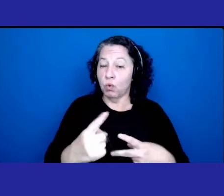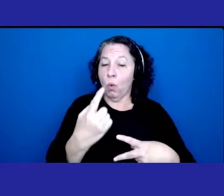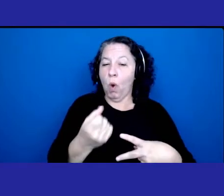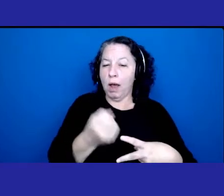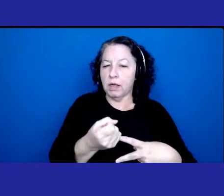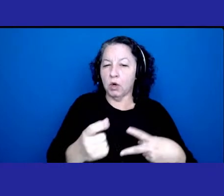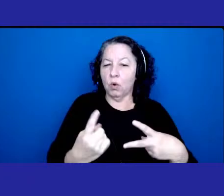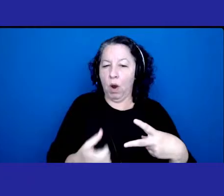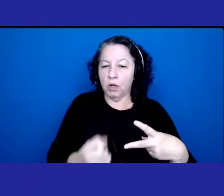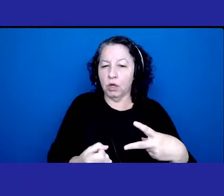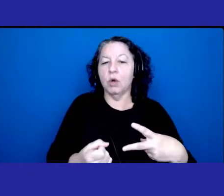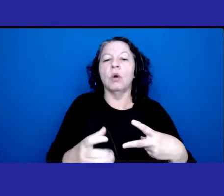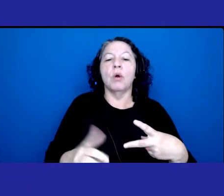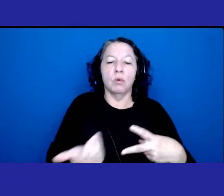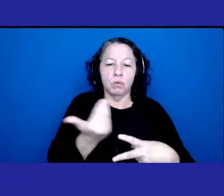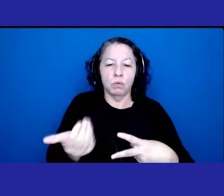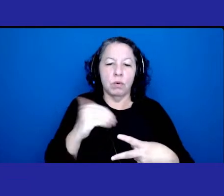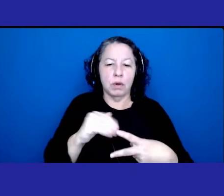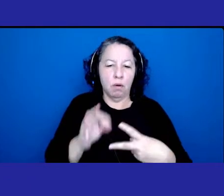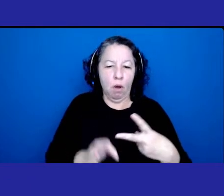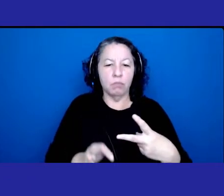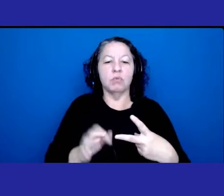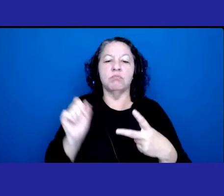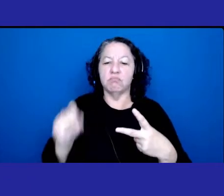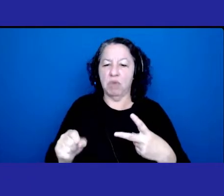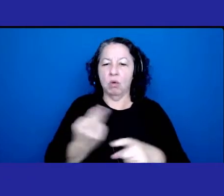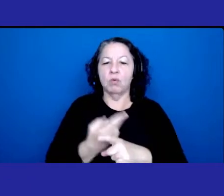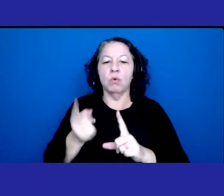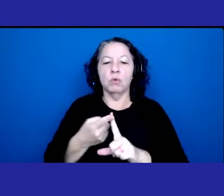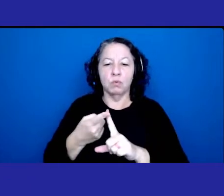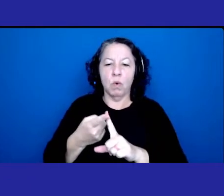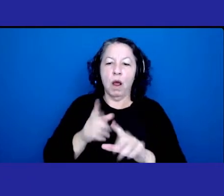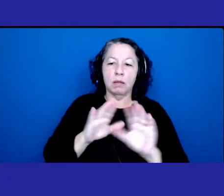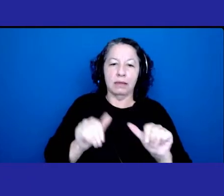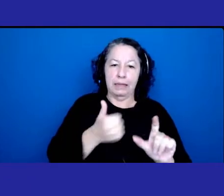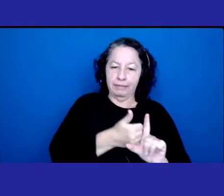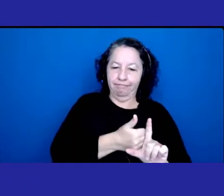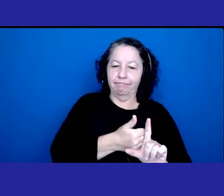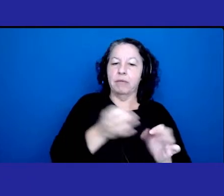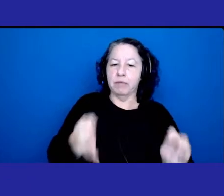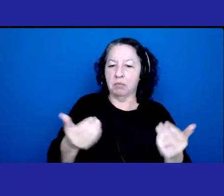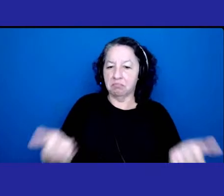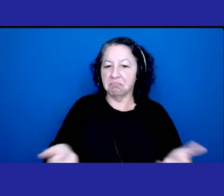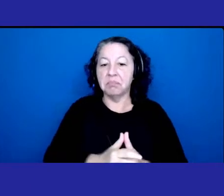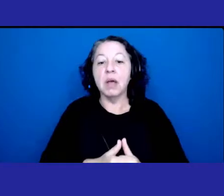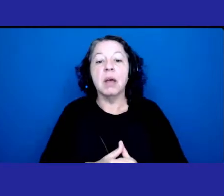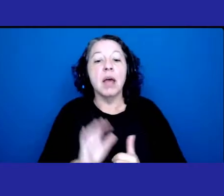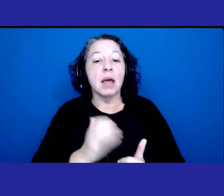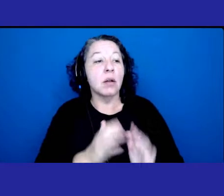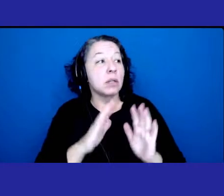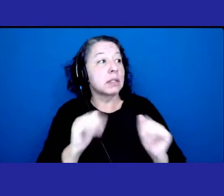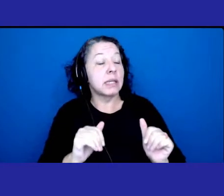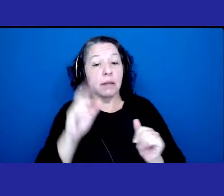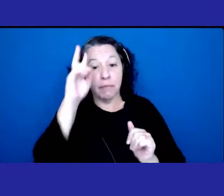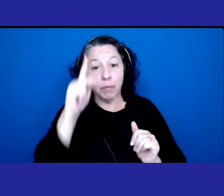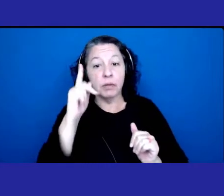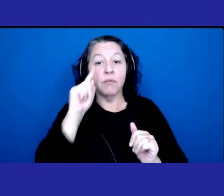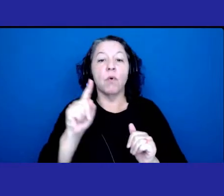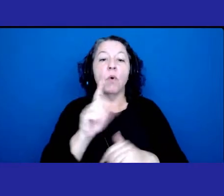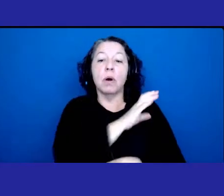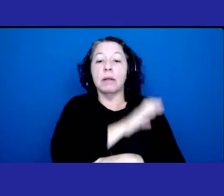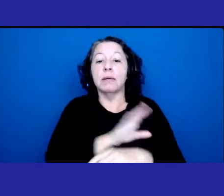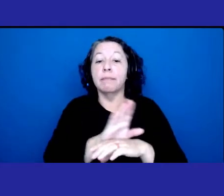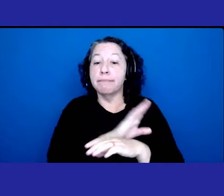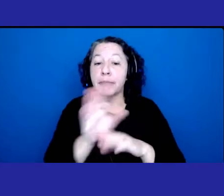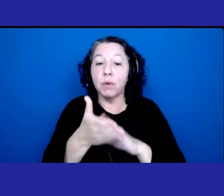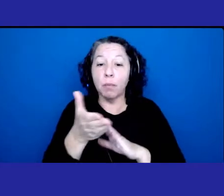options exercisable at the discretion of the system. And our Assistant Vice President for Clinical Business Operations, Carmel